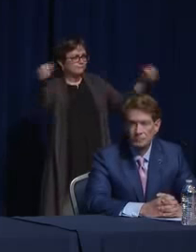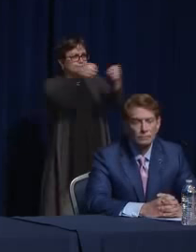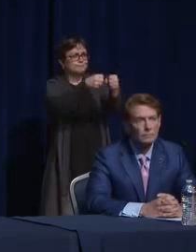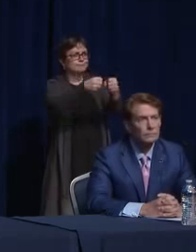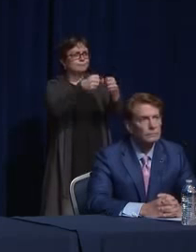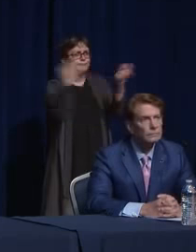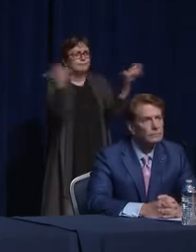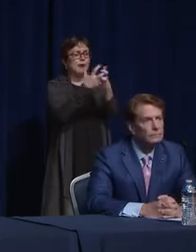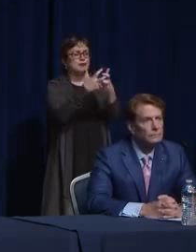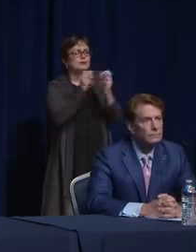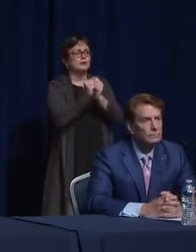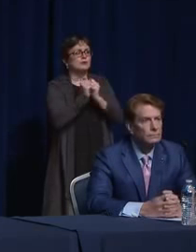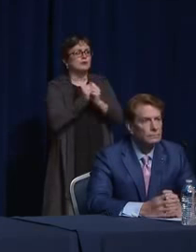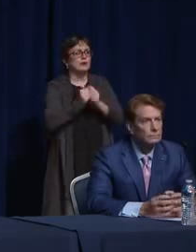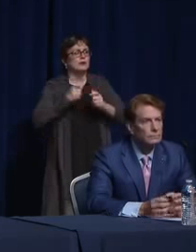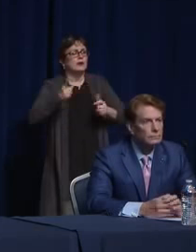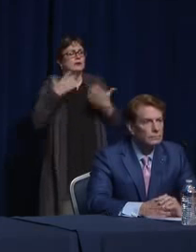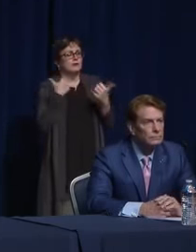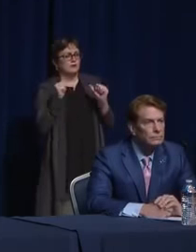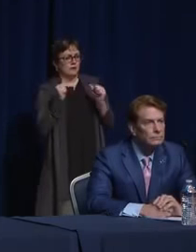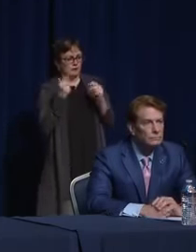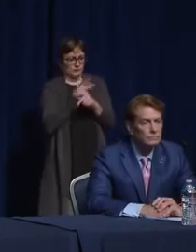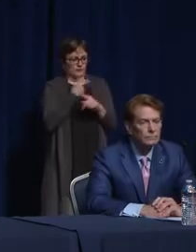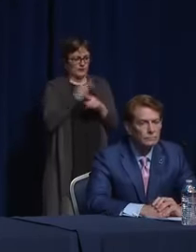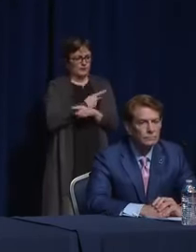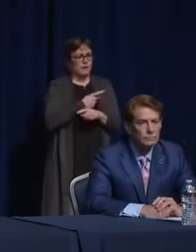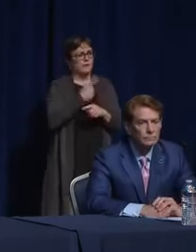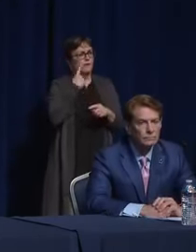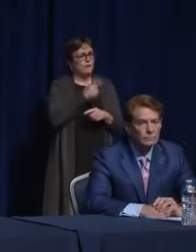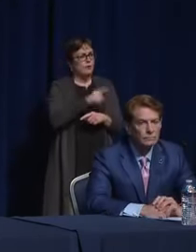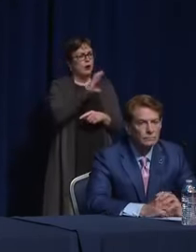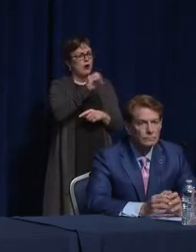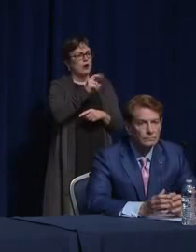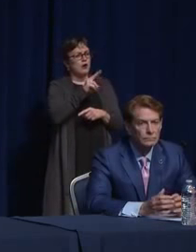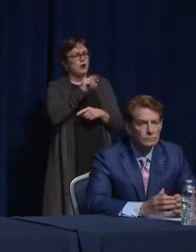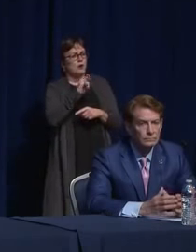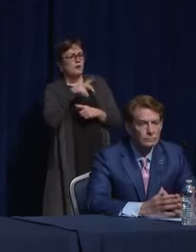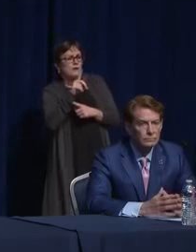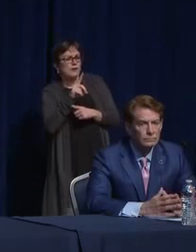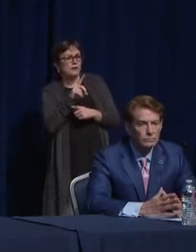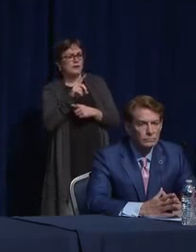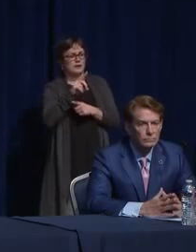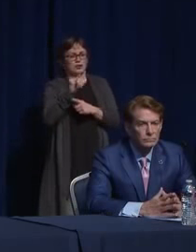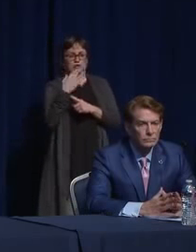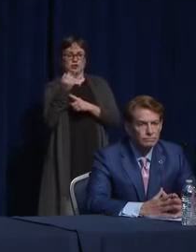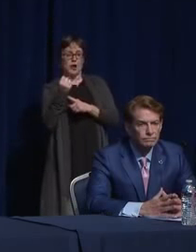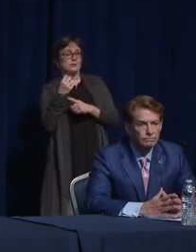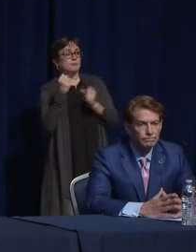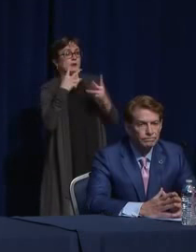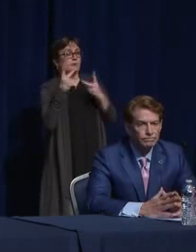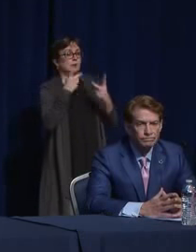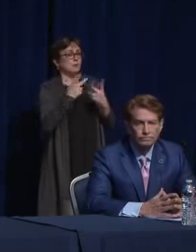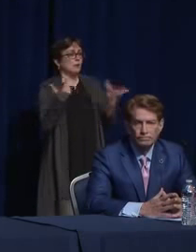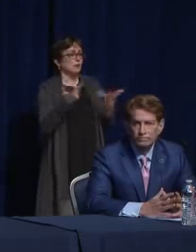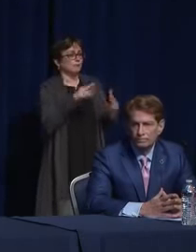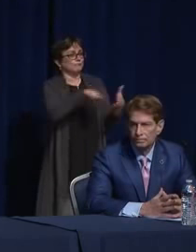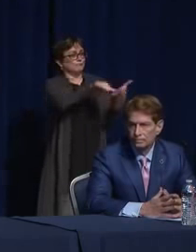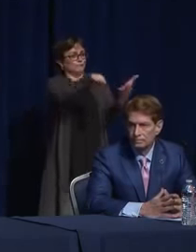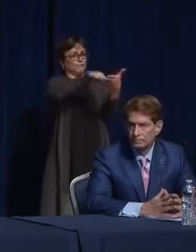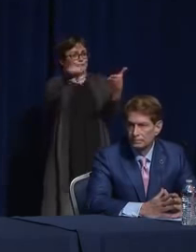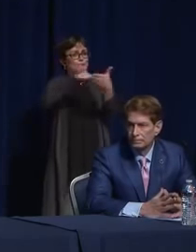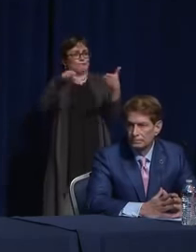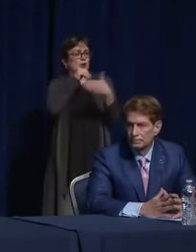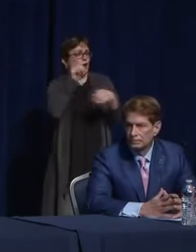Jobs NJ in the sort of here and now. What's available? Who's out of work? And we got a lot of folks out of work, and those numbers are going up and not